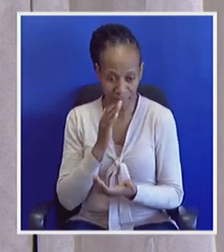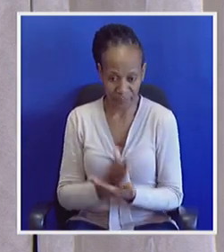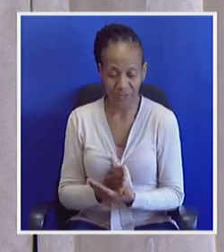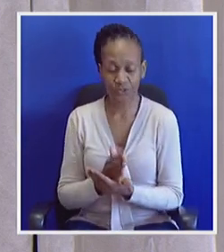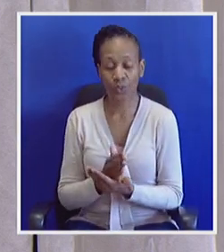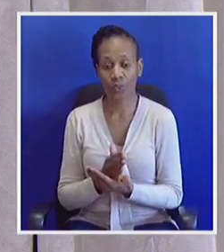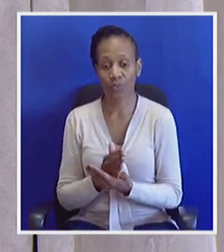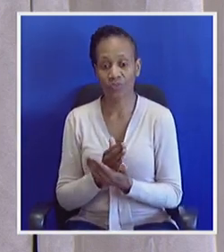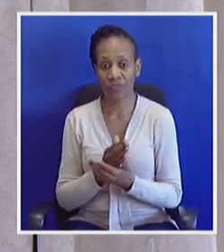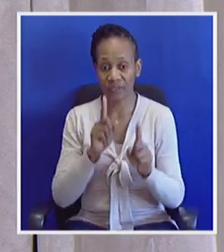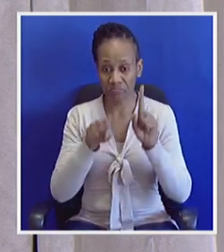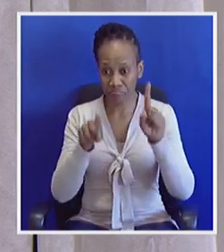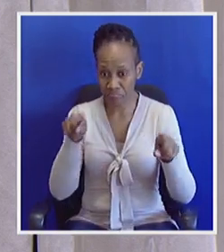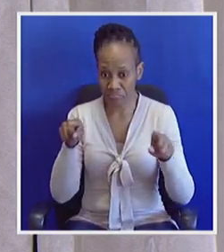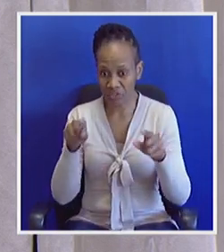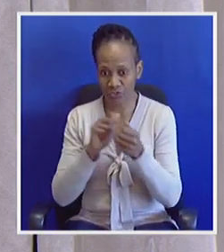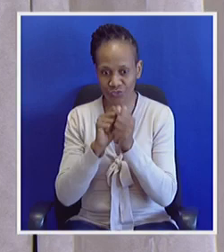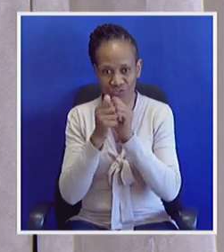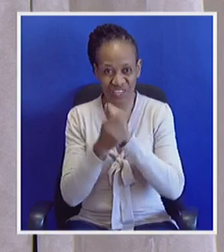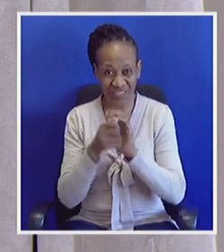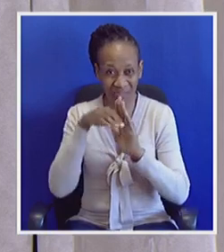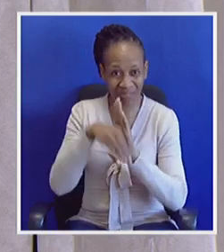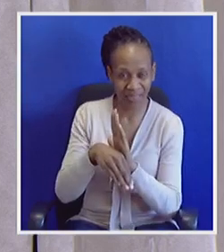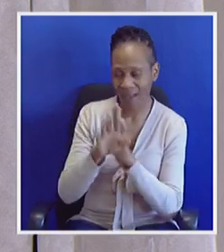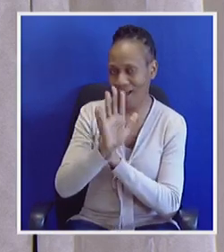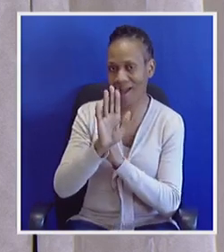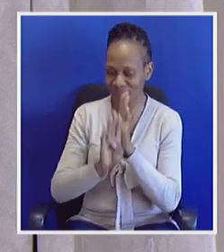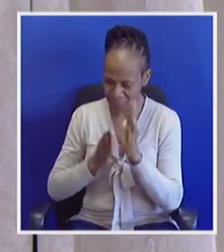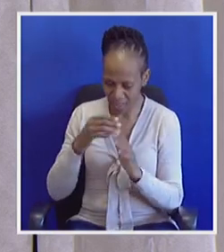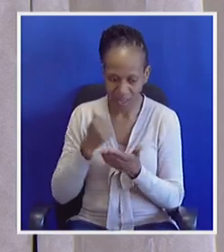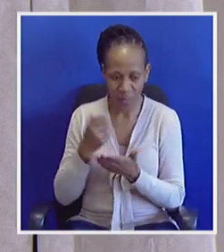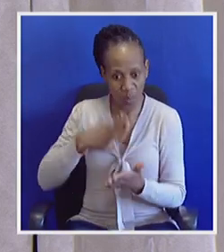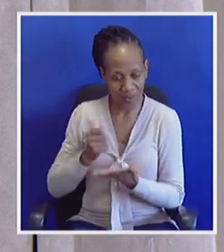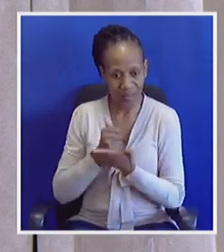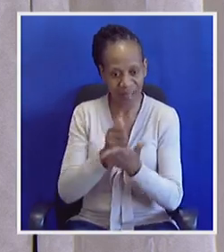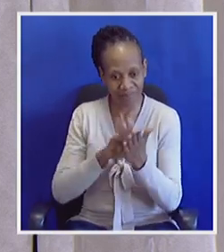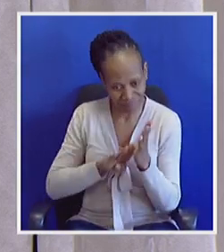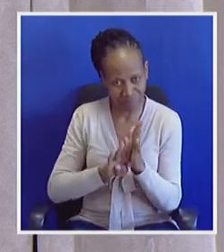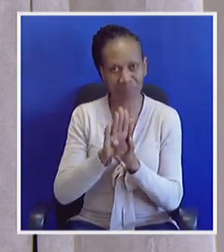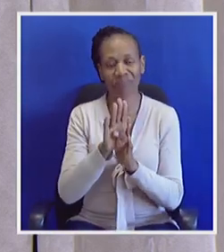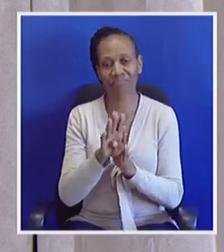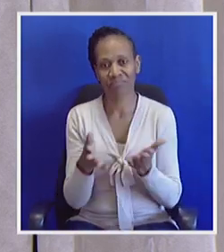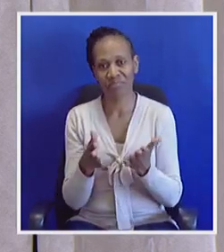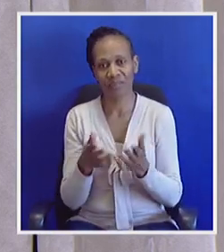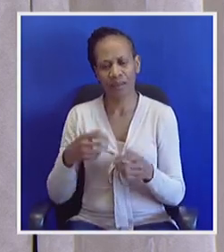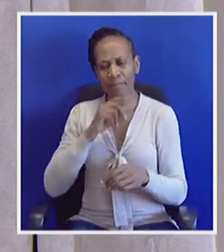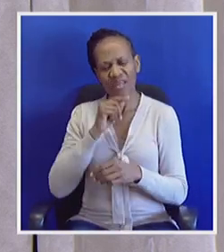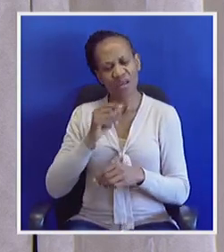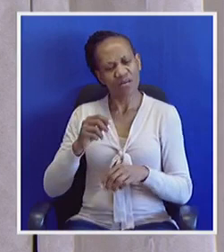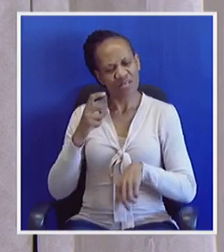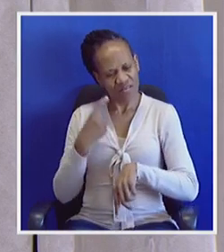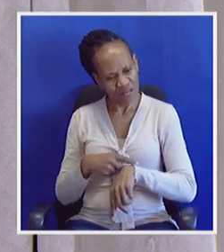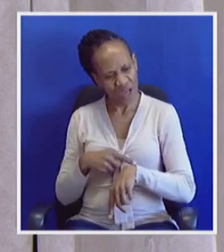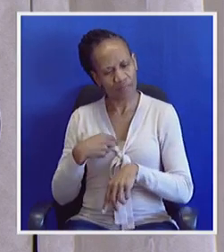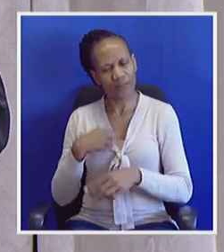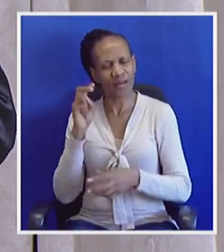into bankruptcy. So that is what we are looking at. And we need time to be able to do